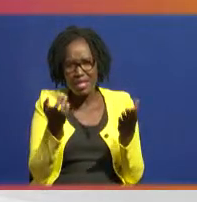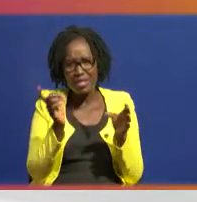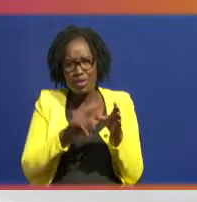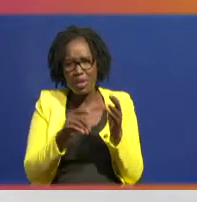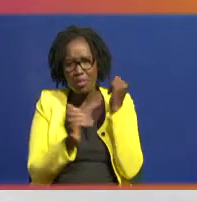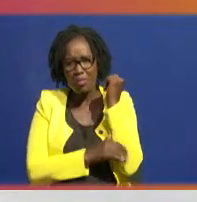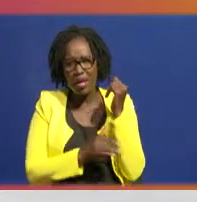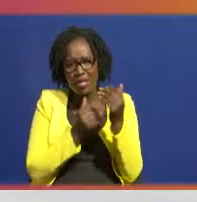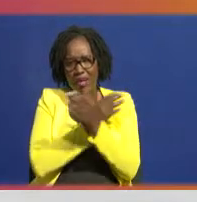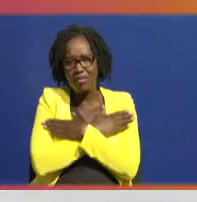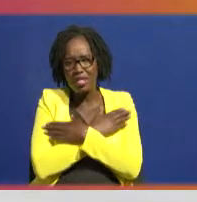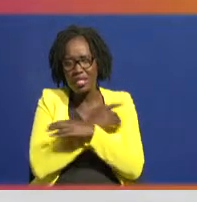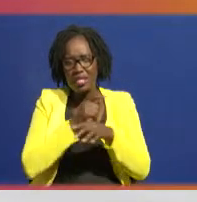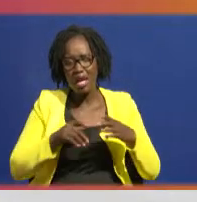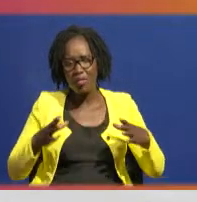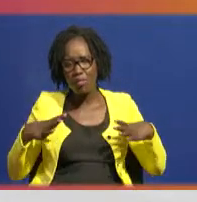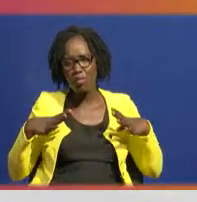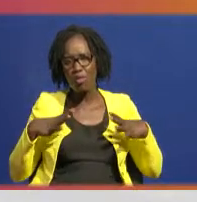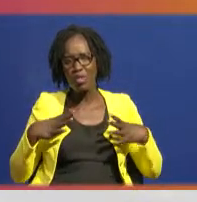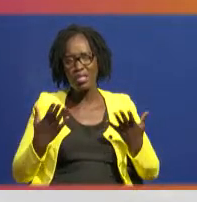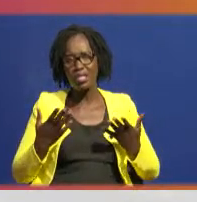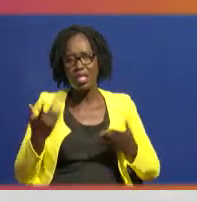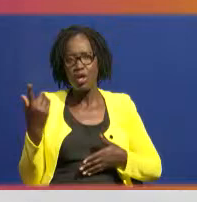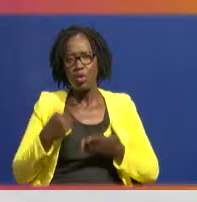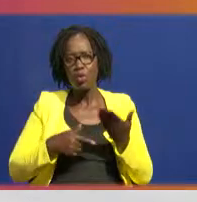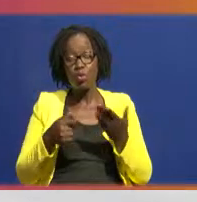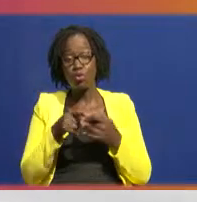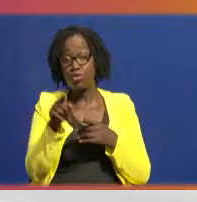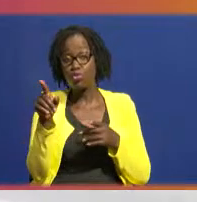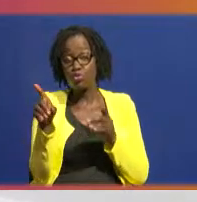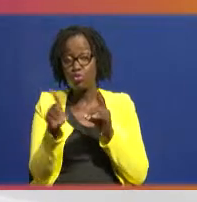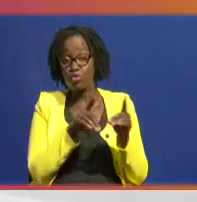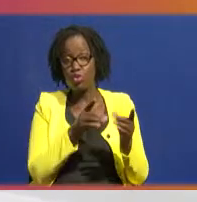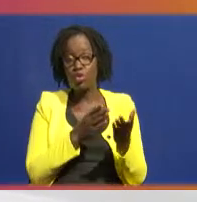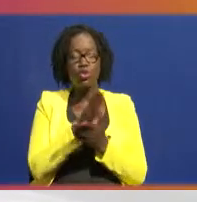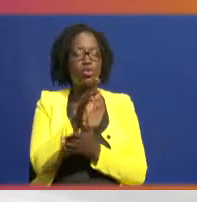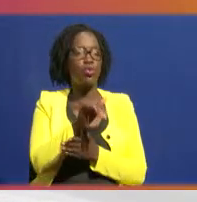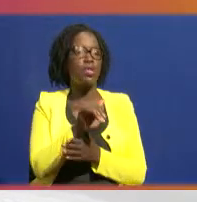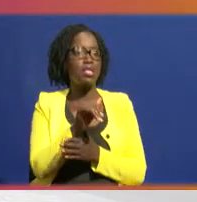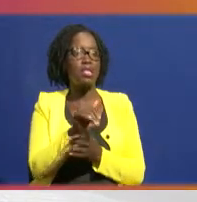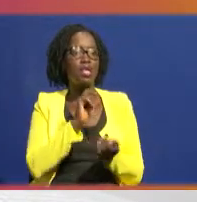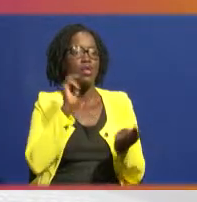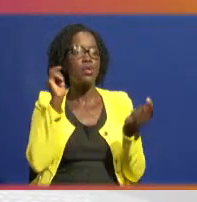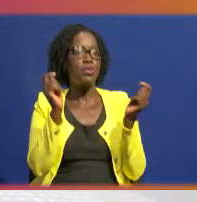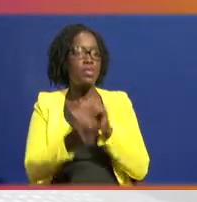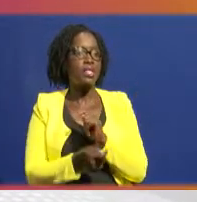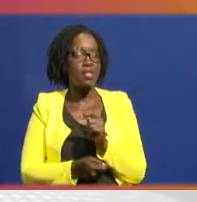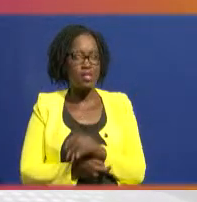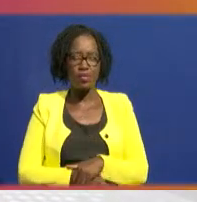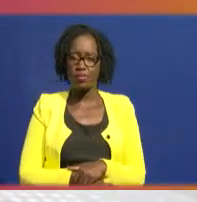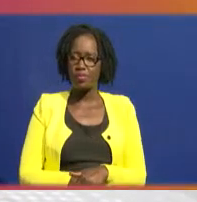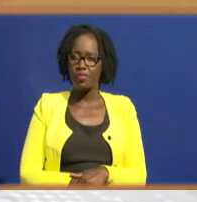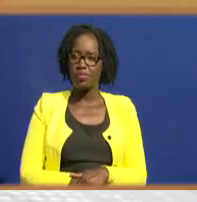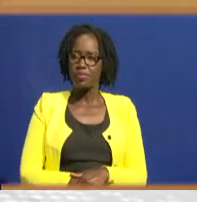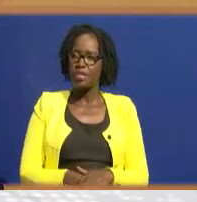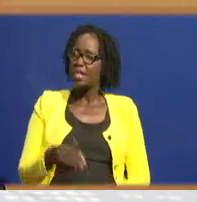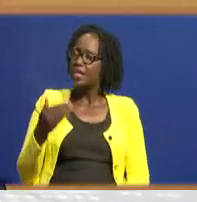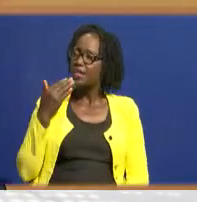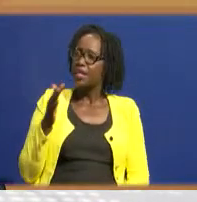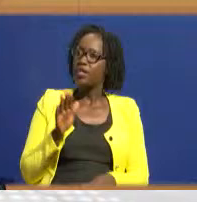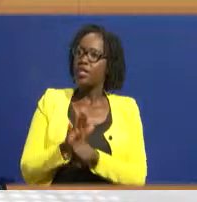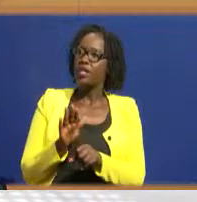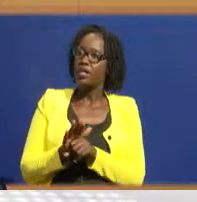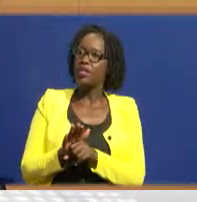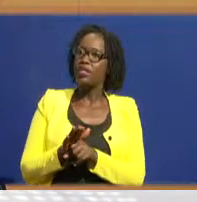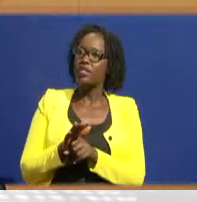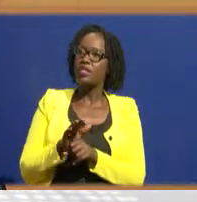bad company during holidays. What exactly are you guys doing to ensure that we change this narrative? Yeah, thank you so much, Brother